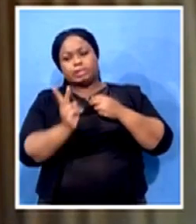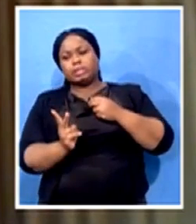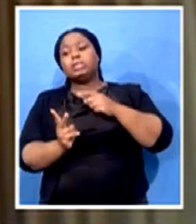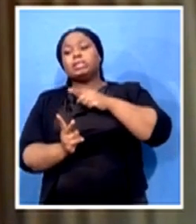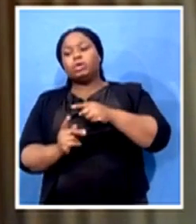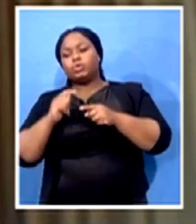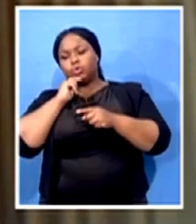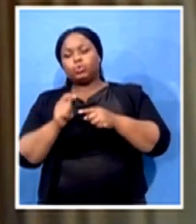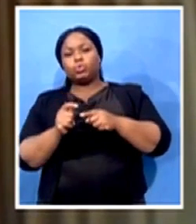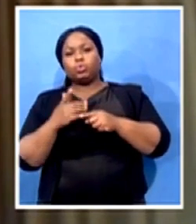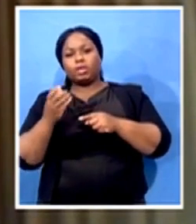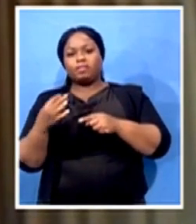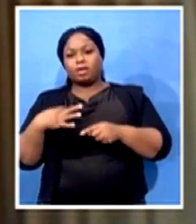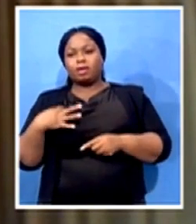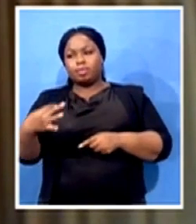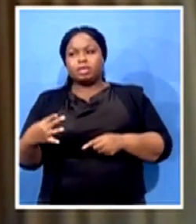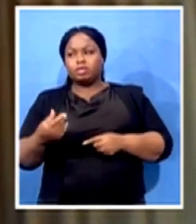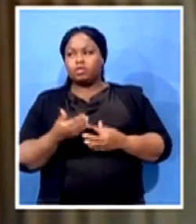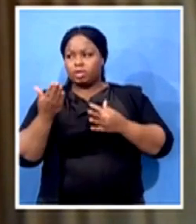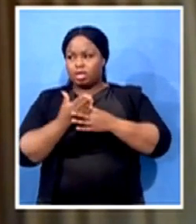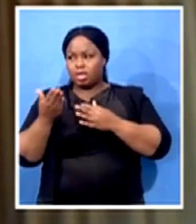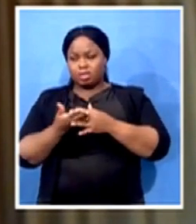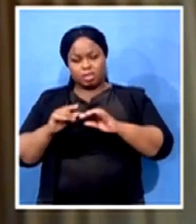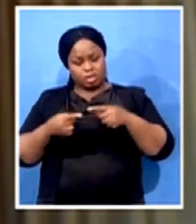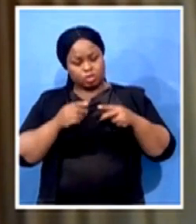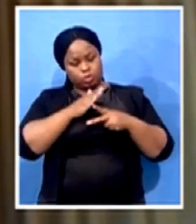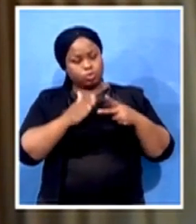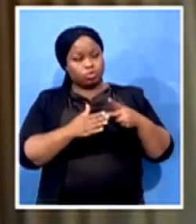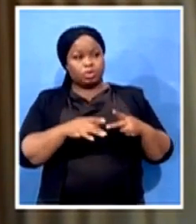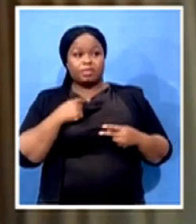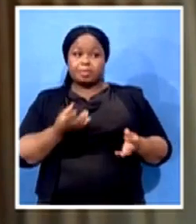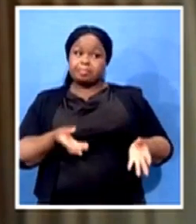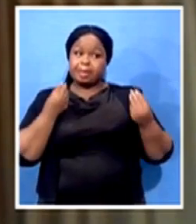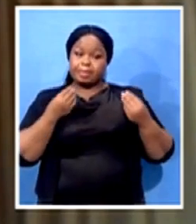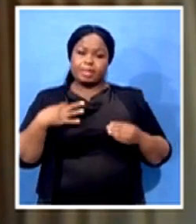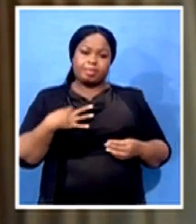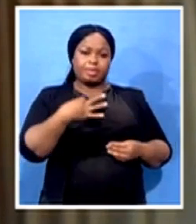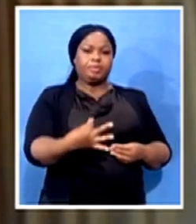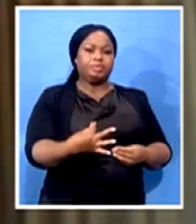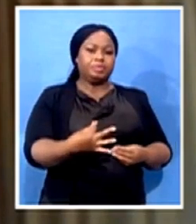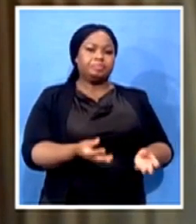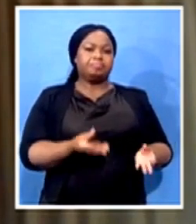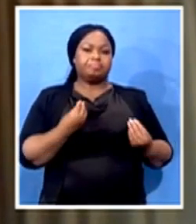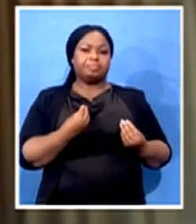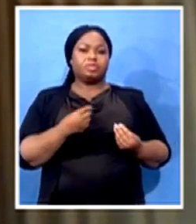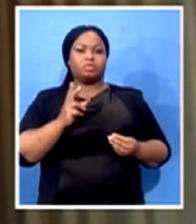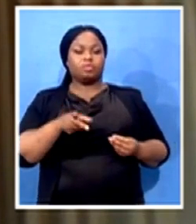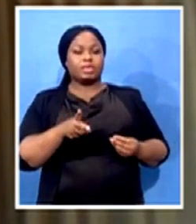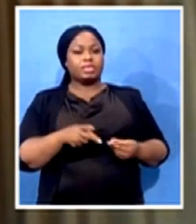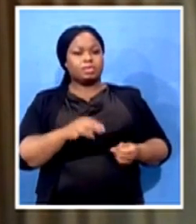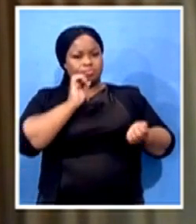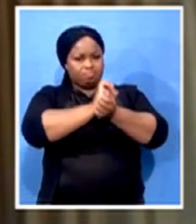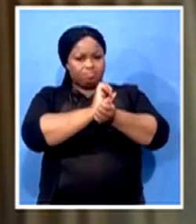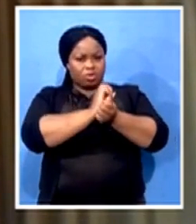two fugitives. And then once they receive that application, normally the arrest will follow, and then the facts will be